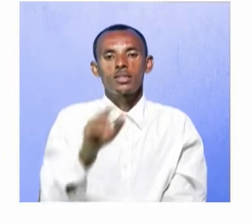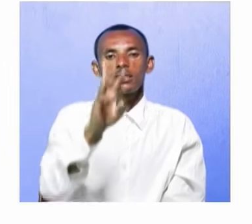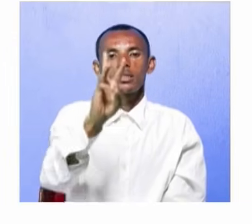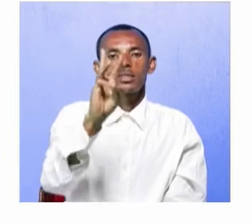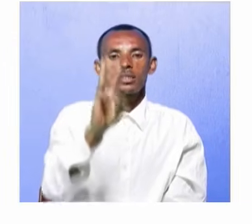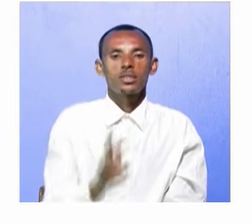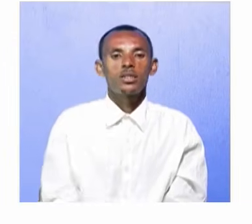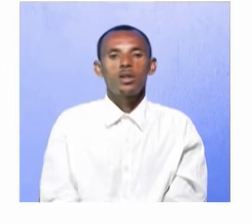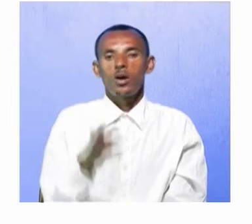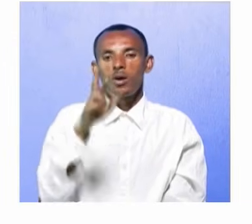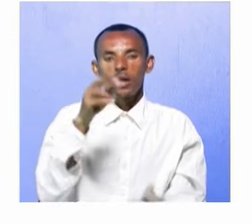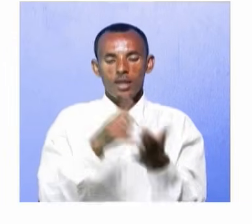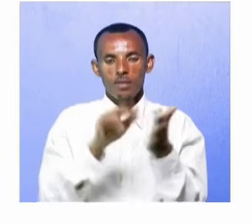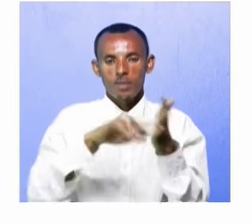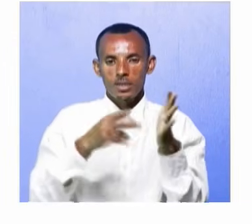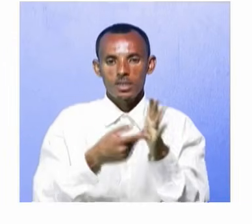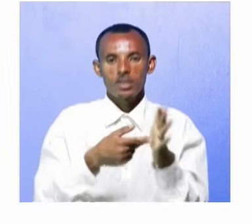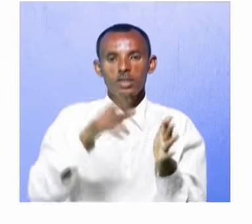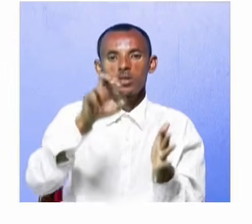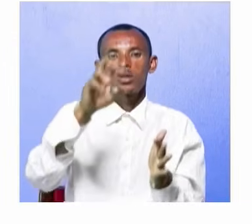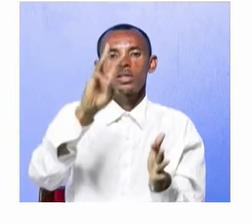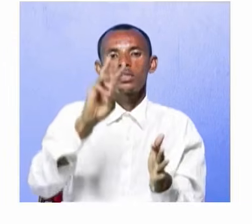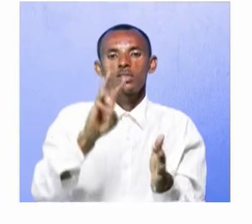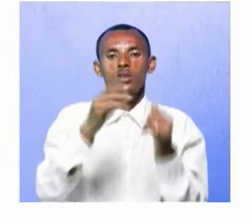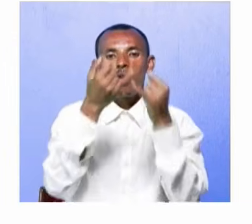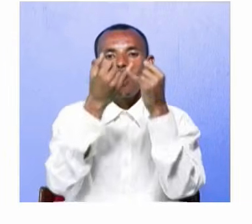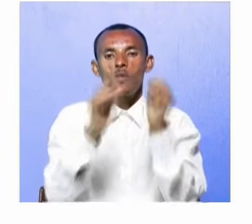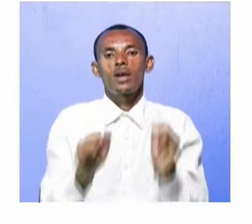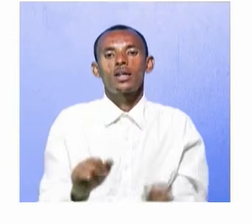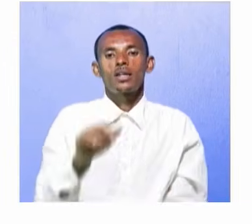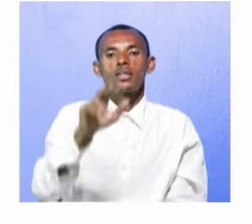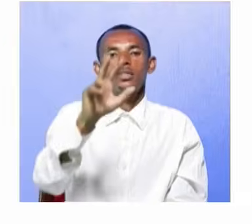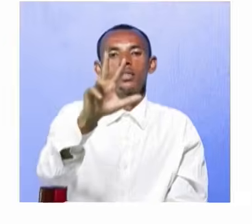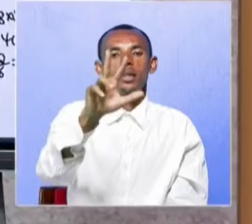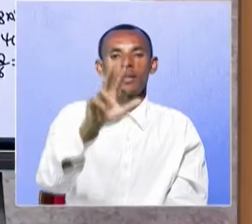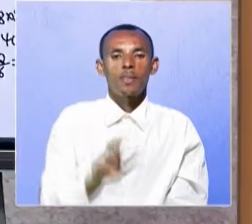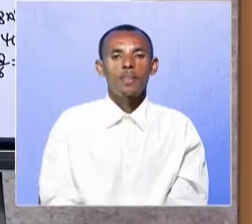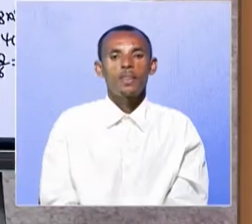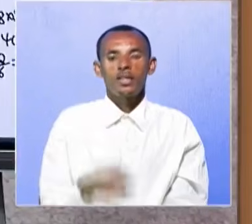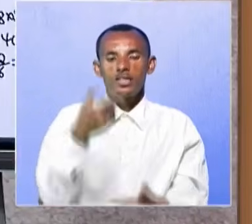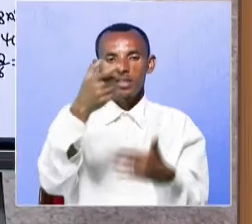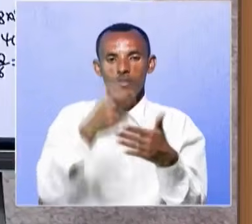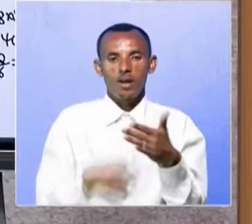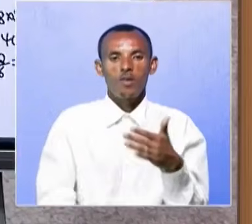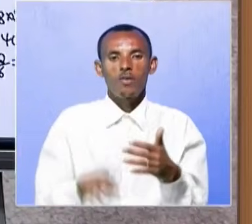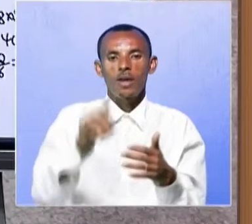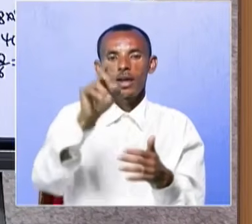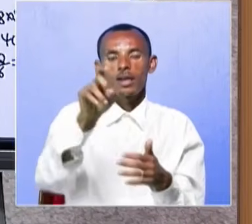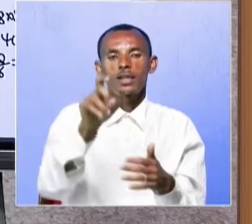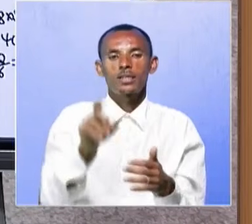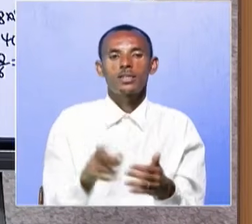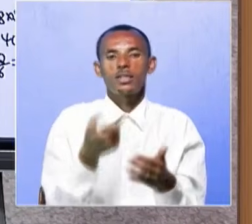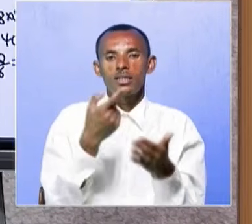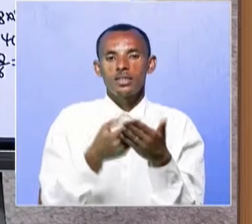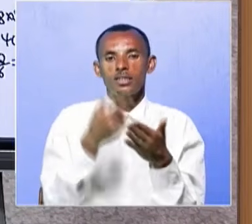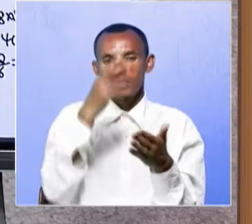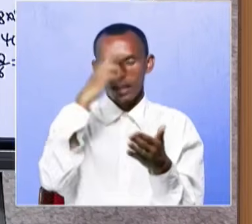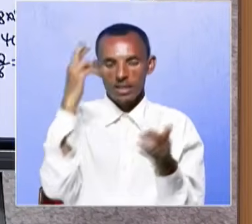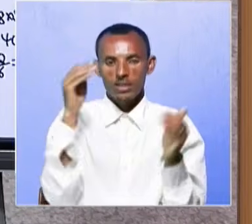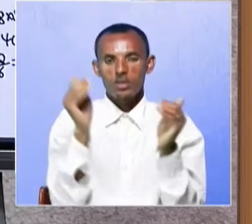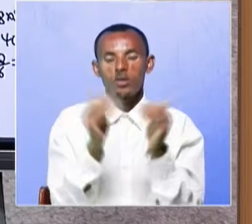6, or 26 over 3. Okay, the value of x in this case